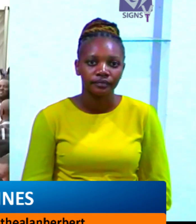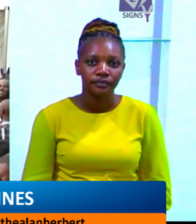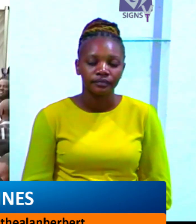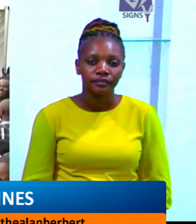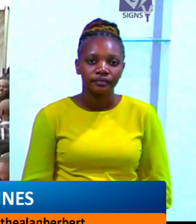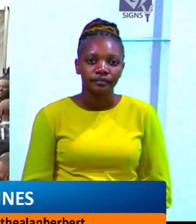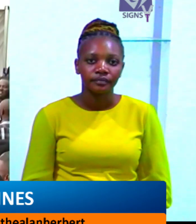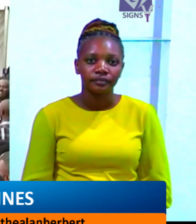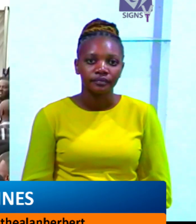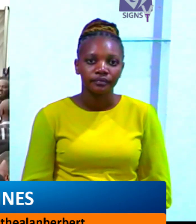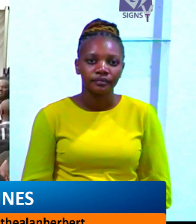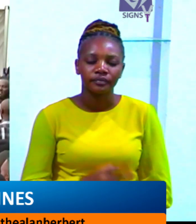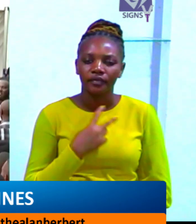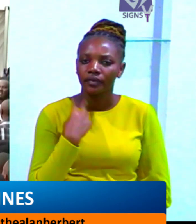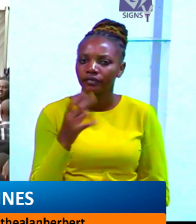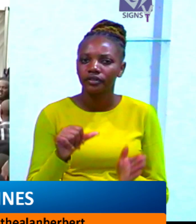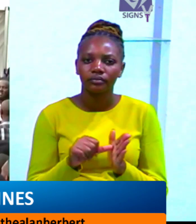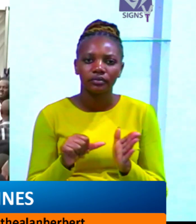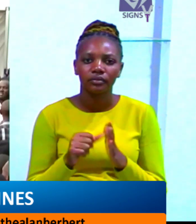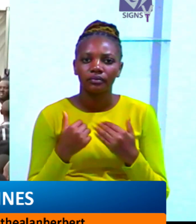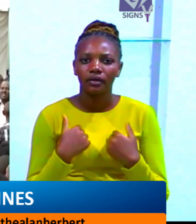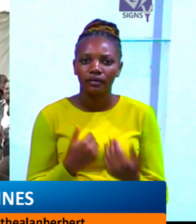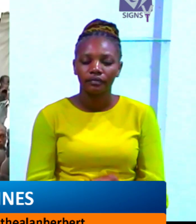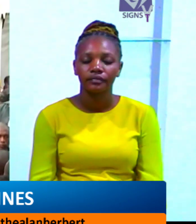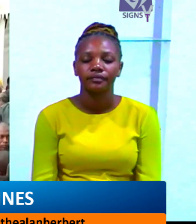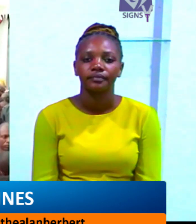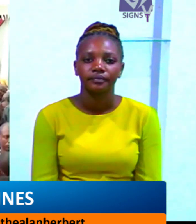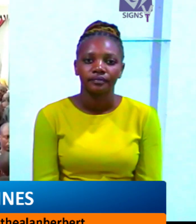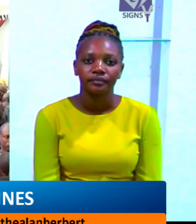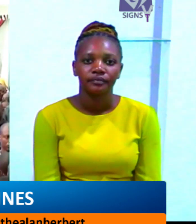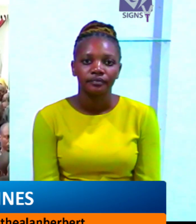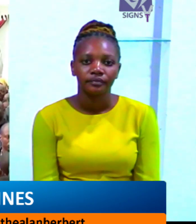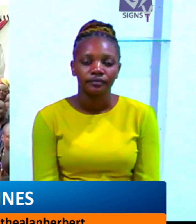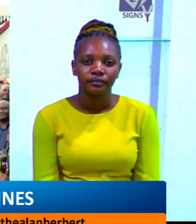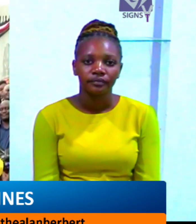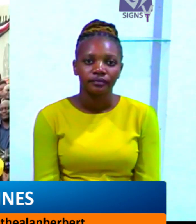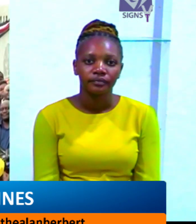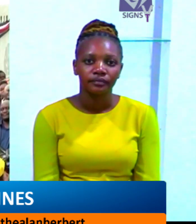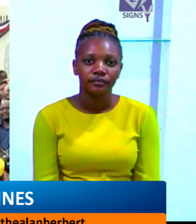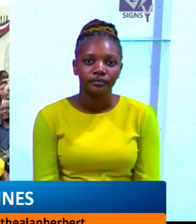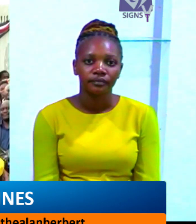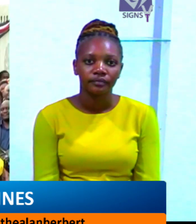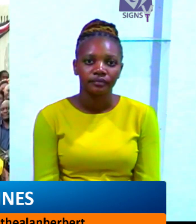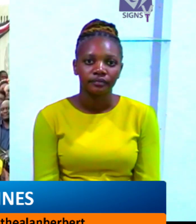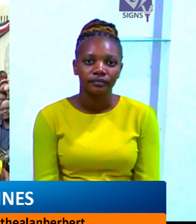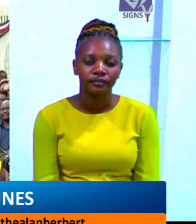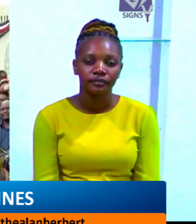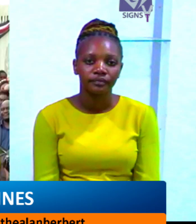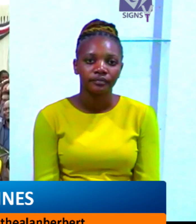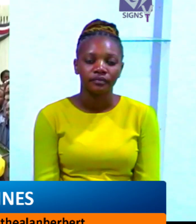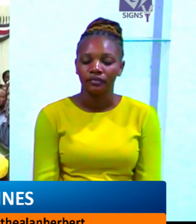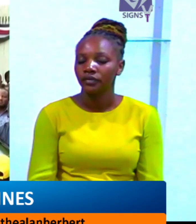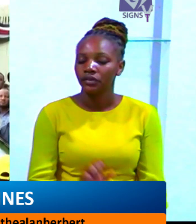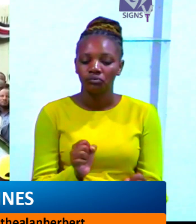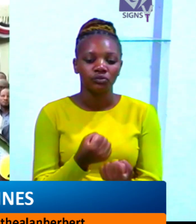hapa 500 million inapotea. Nalete 1 billion inapotea. 500, kwani sasa? Hapana. Hapana, ikai namna